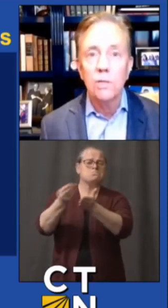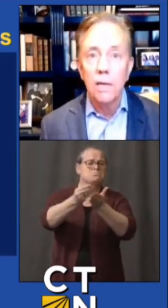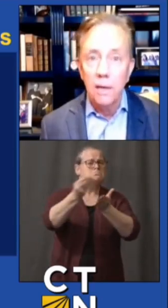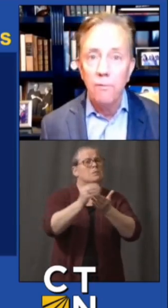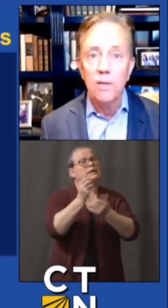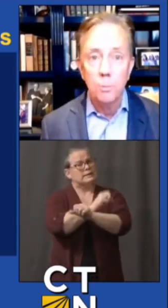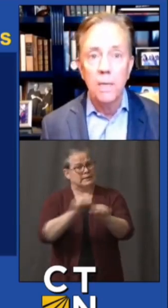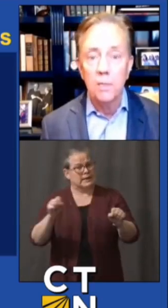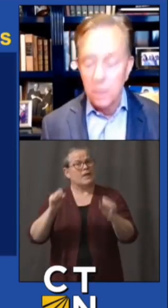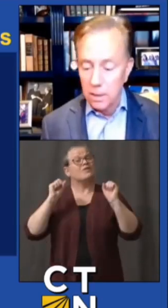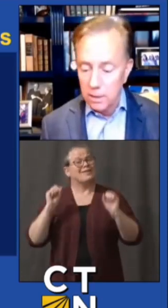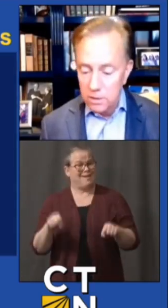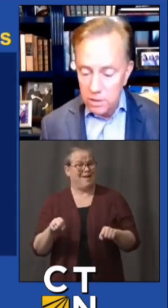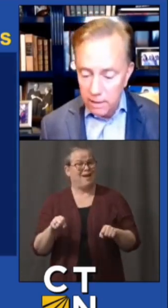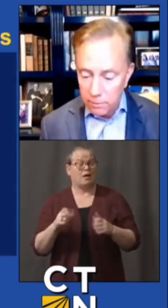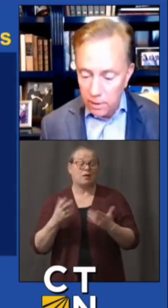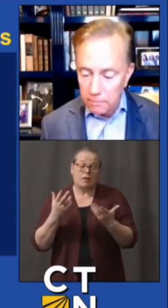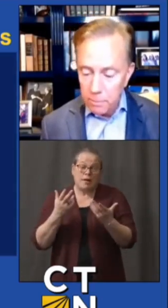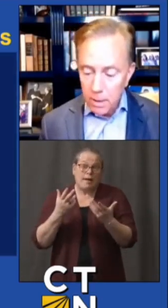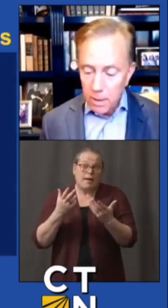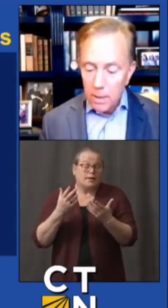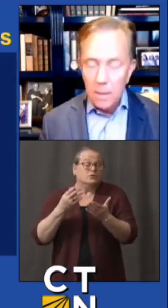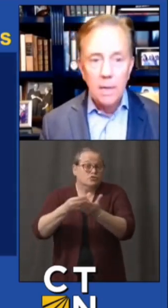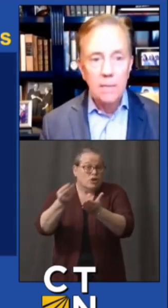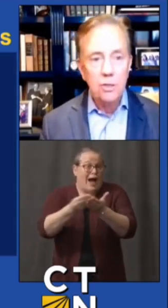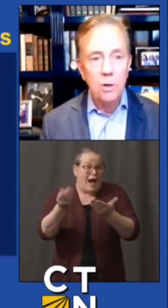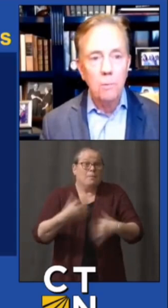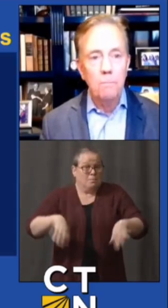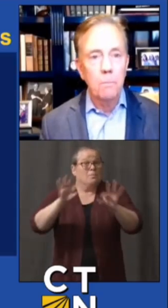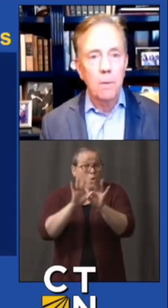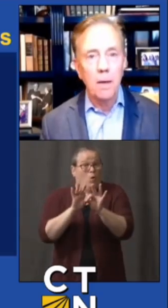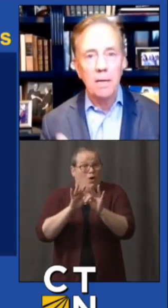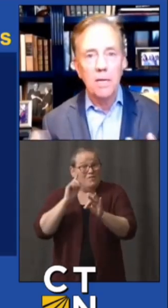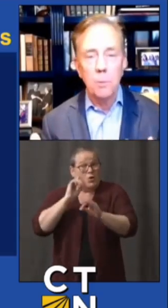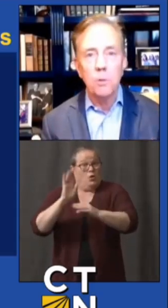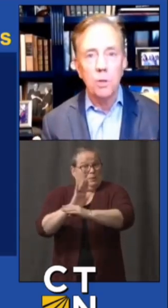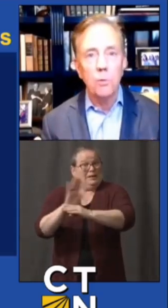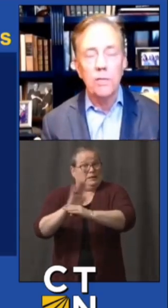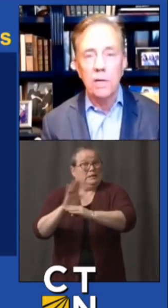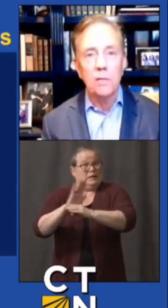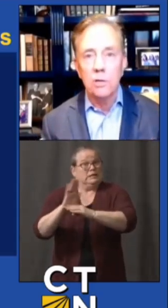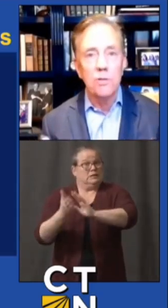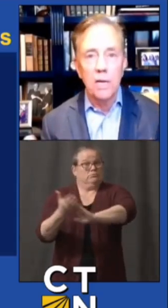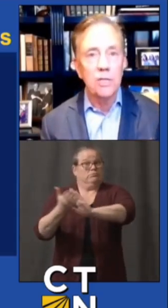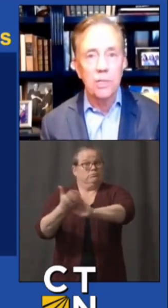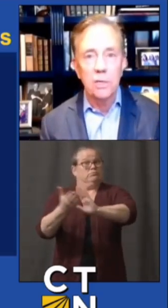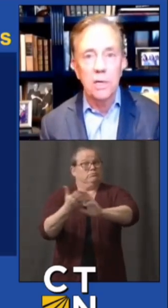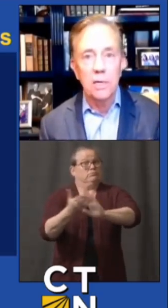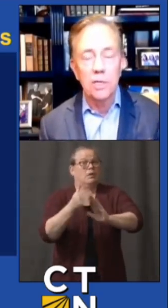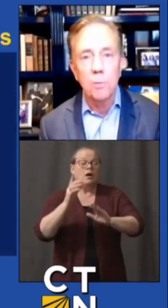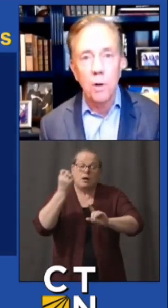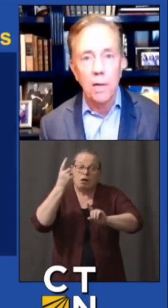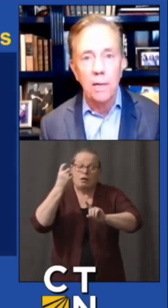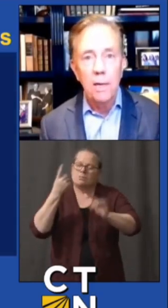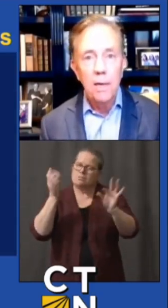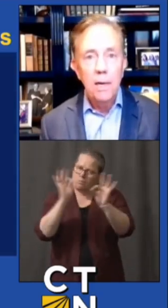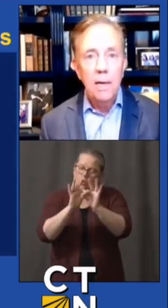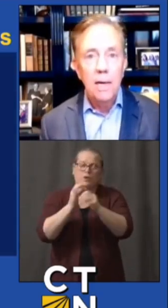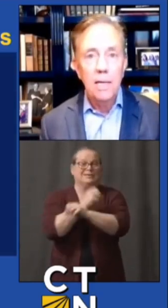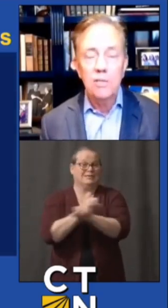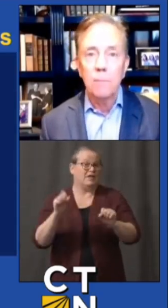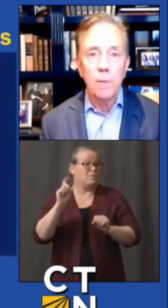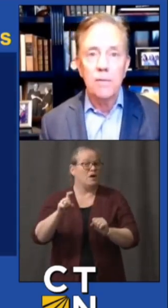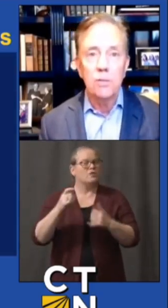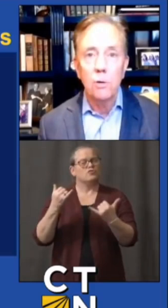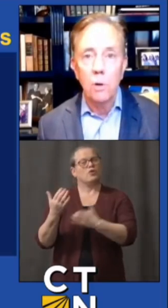works if it's being done safely. So I spoke to the Retail Association this morning, and